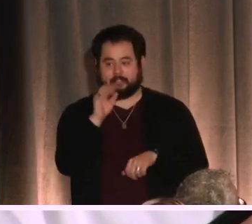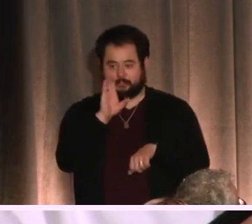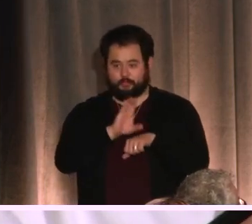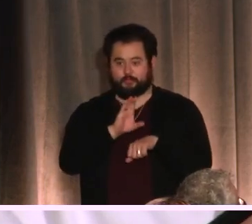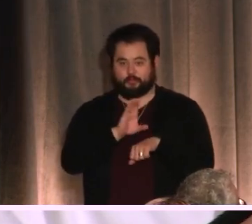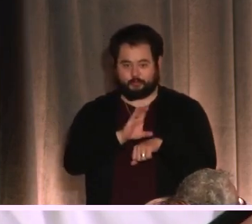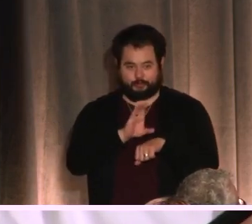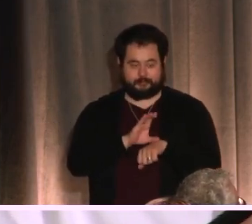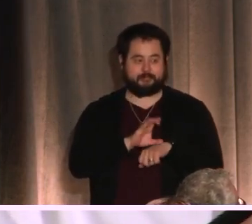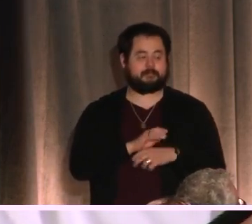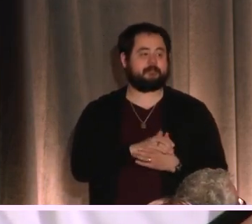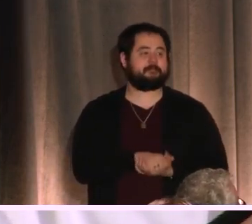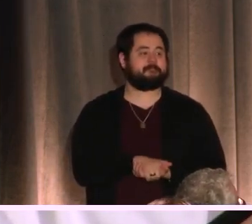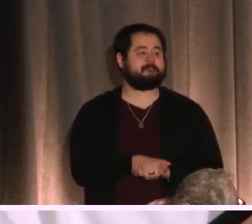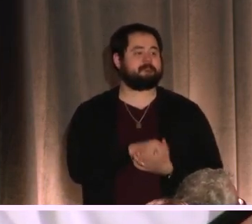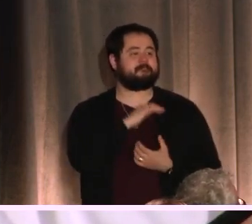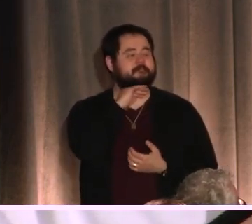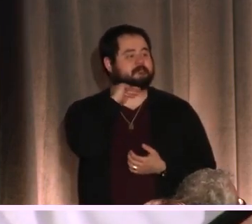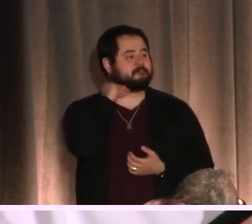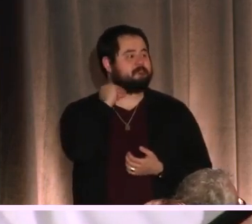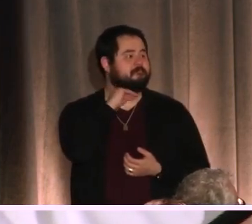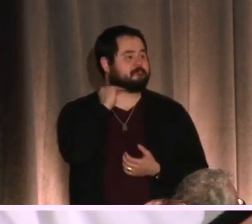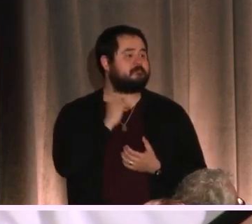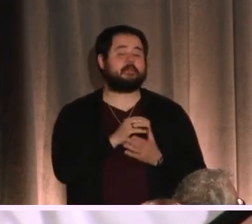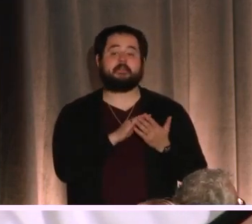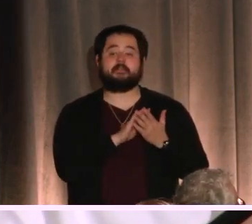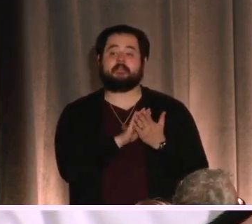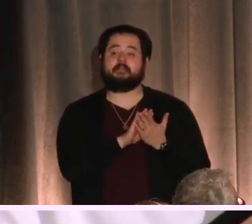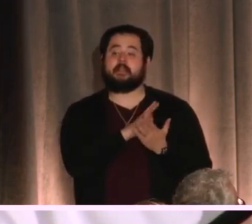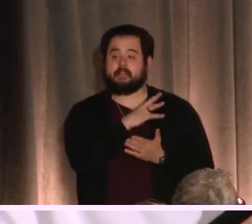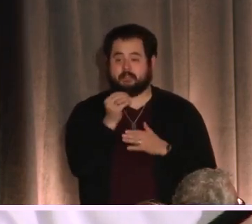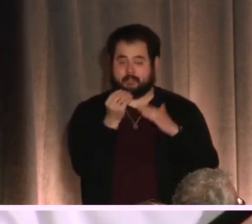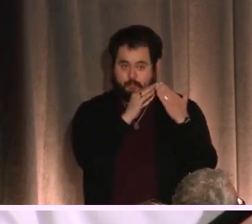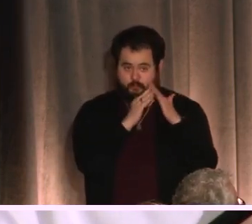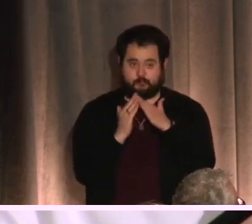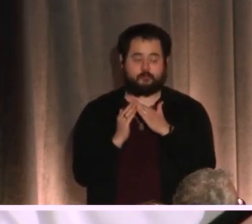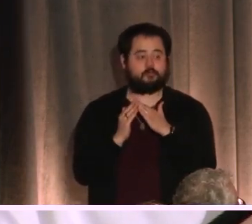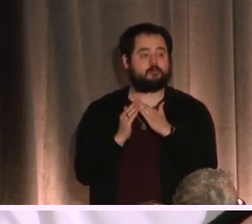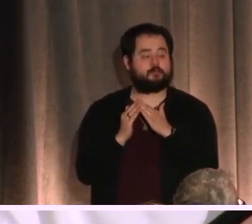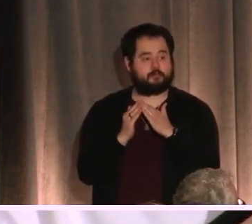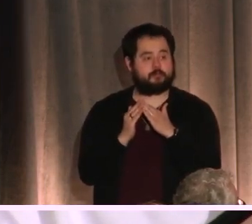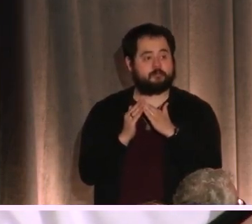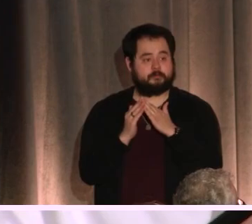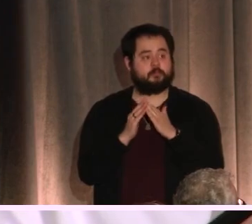and churches as well as community activities, as well as